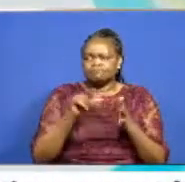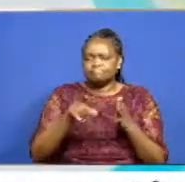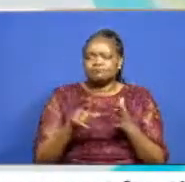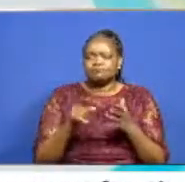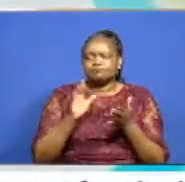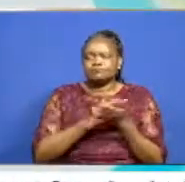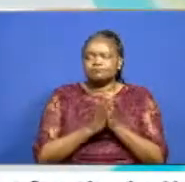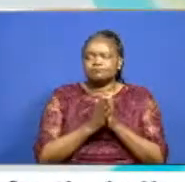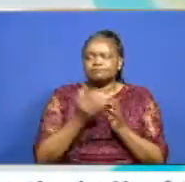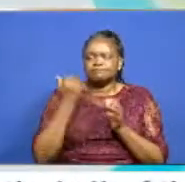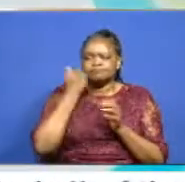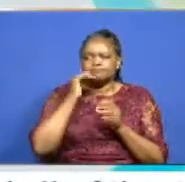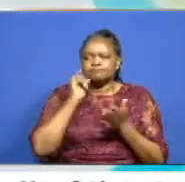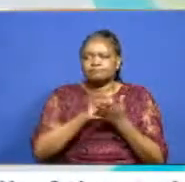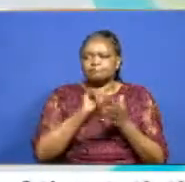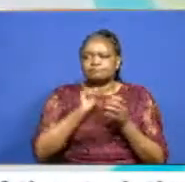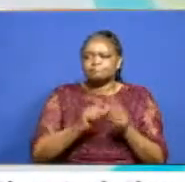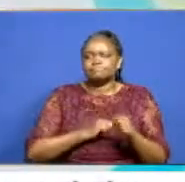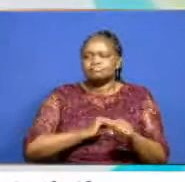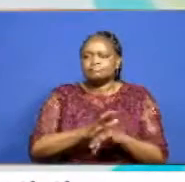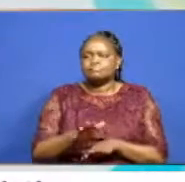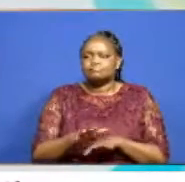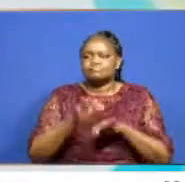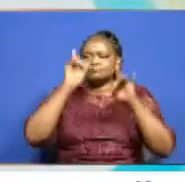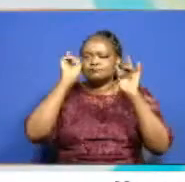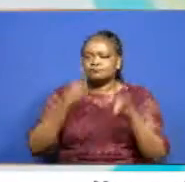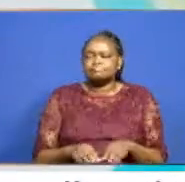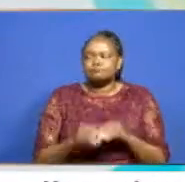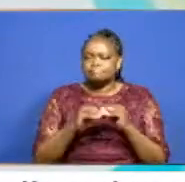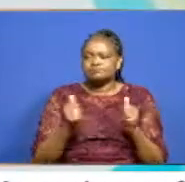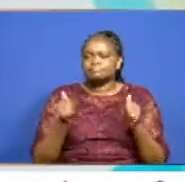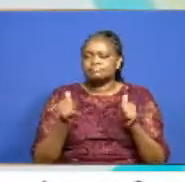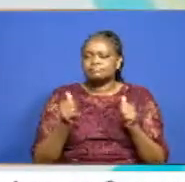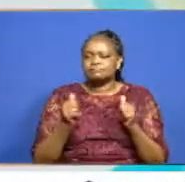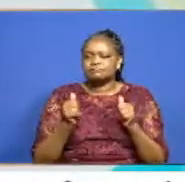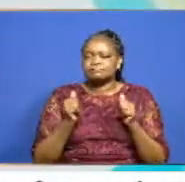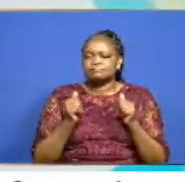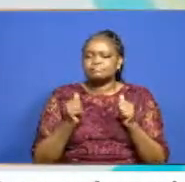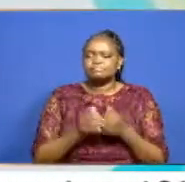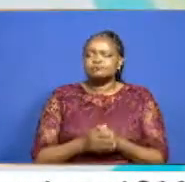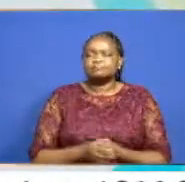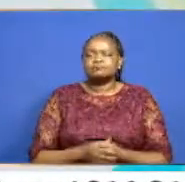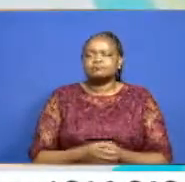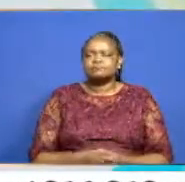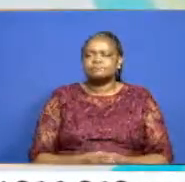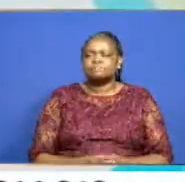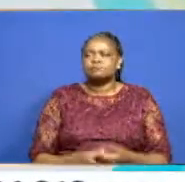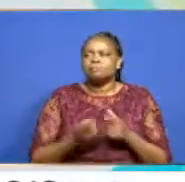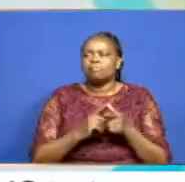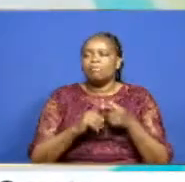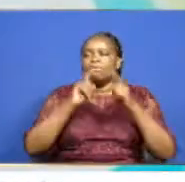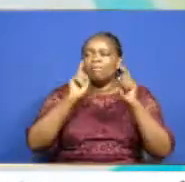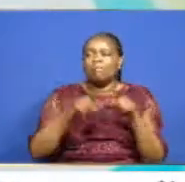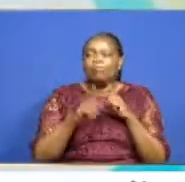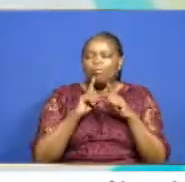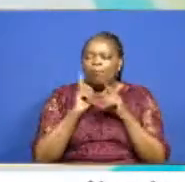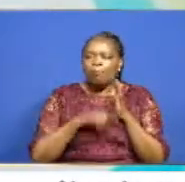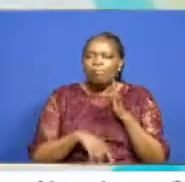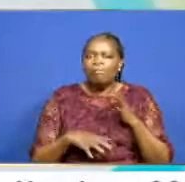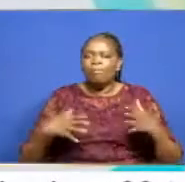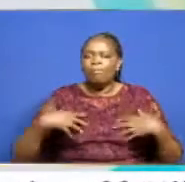disease, that has to be sorted out. We are also going to need to address on the issue of